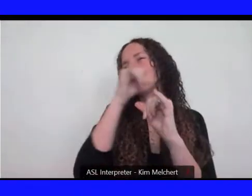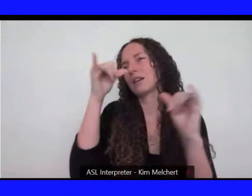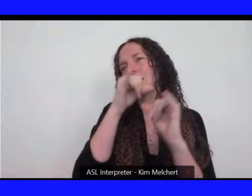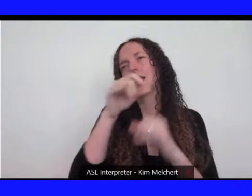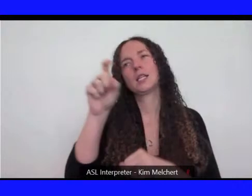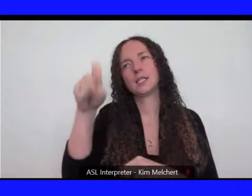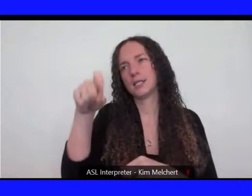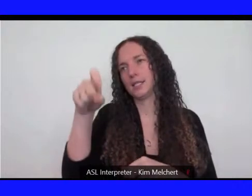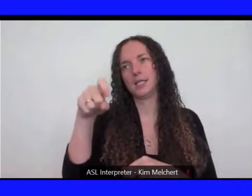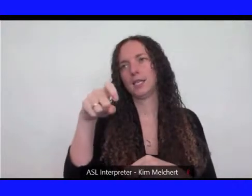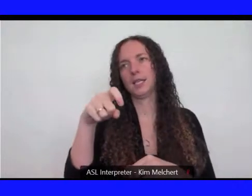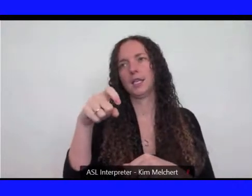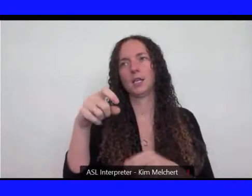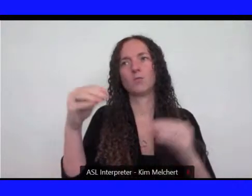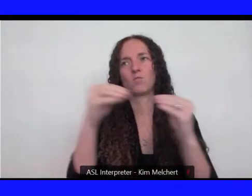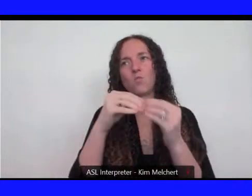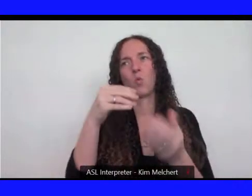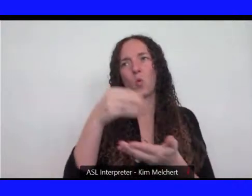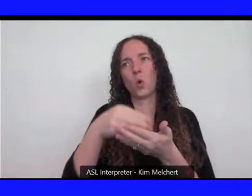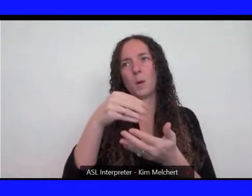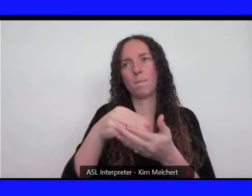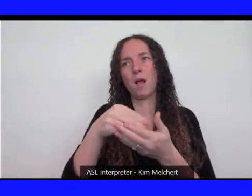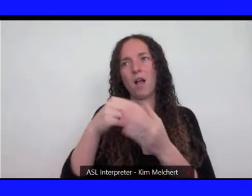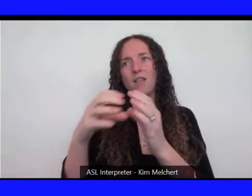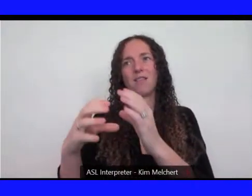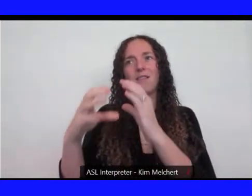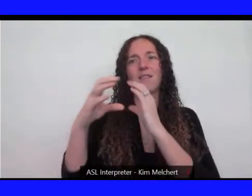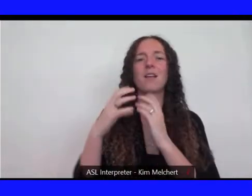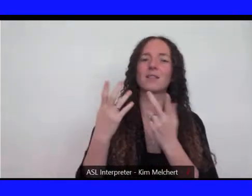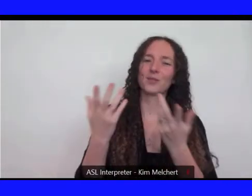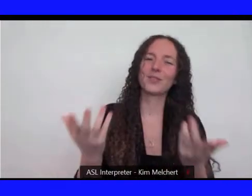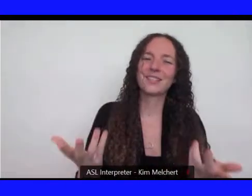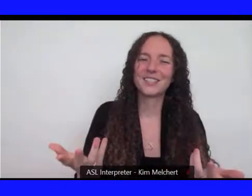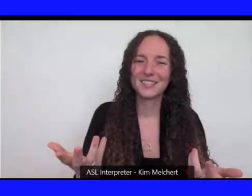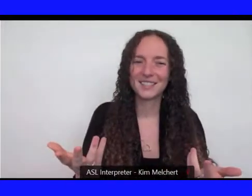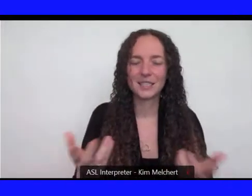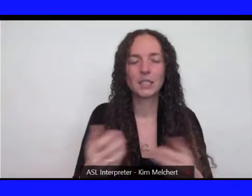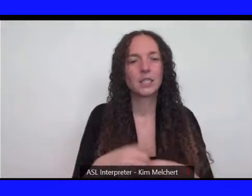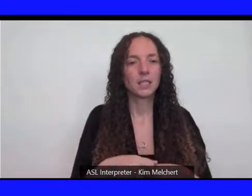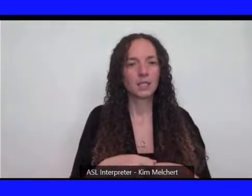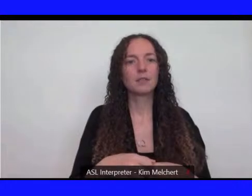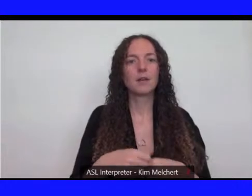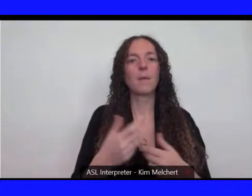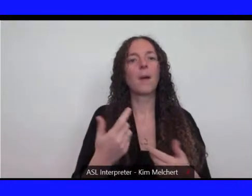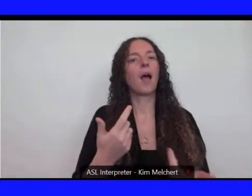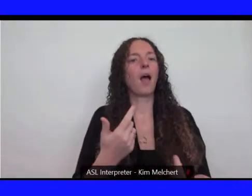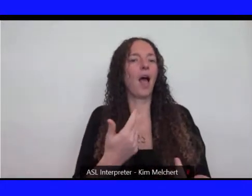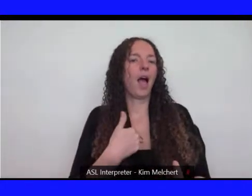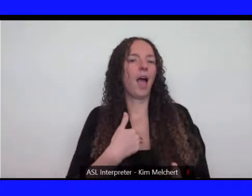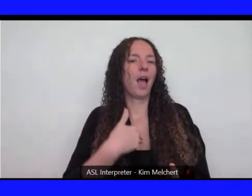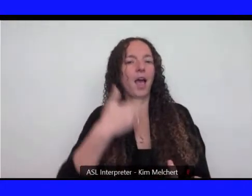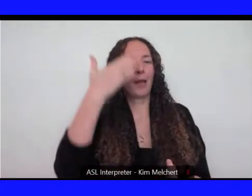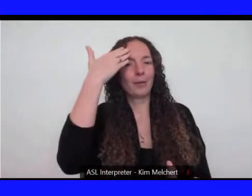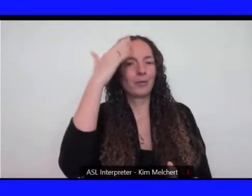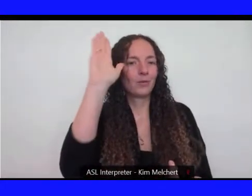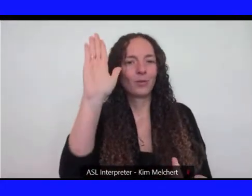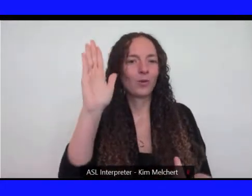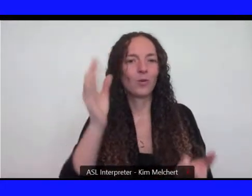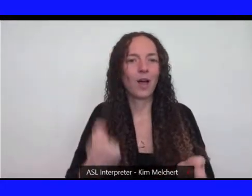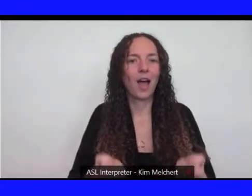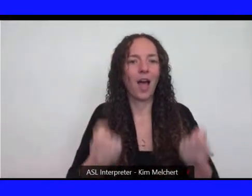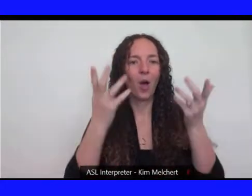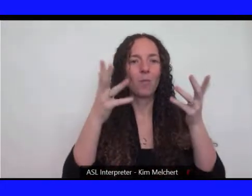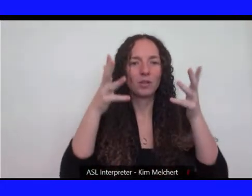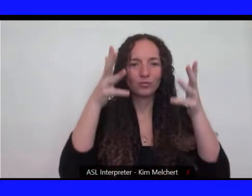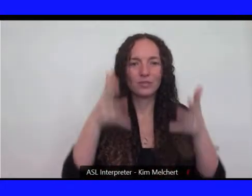in which the system was working on, sometimes it's difficult for people that were not there on the ground. It's